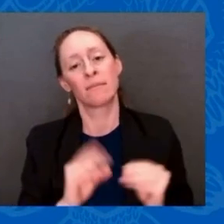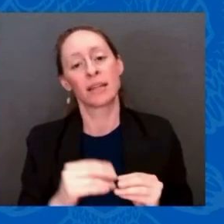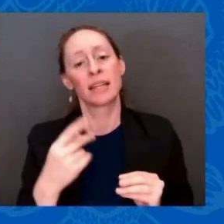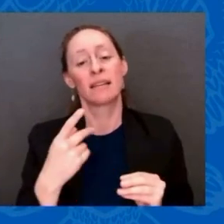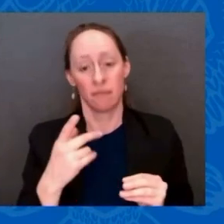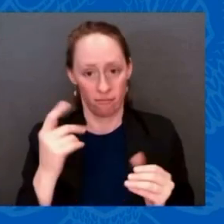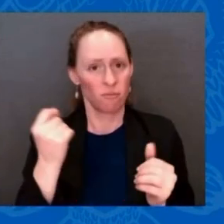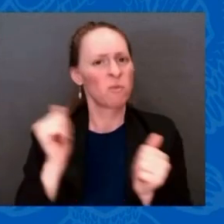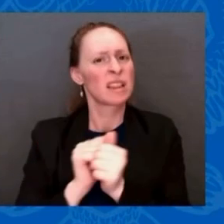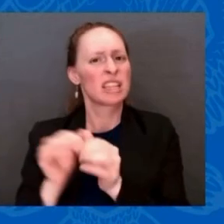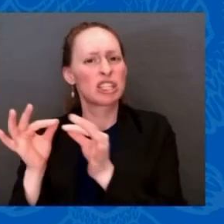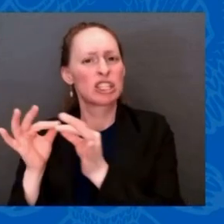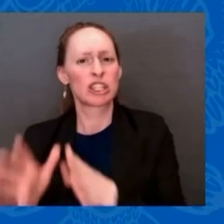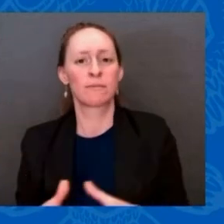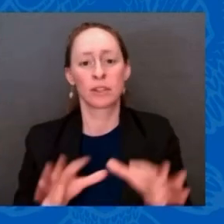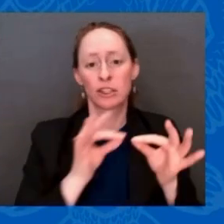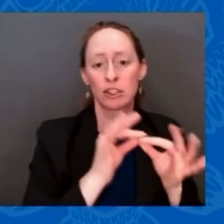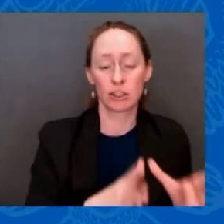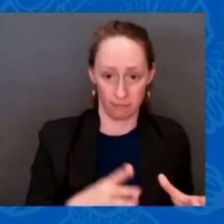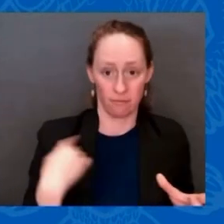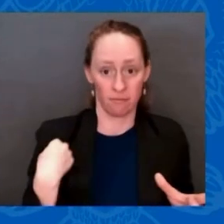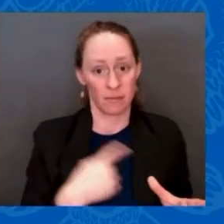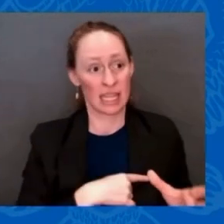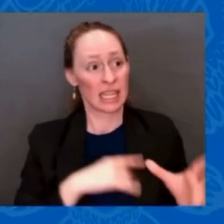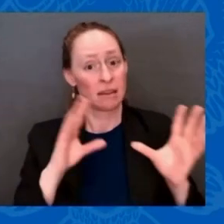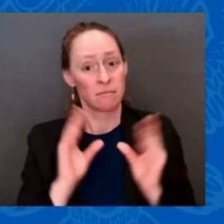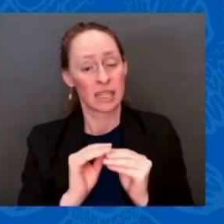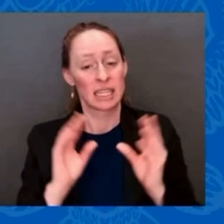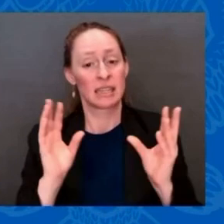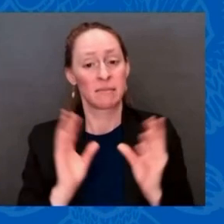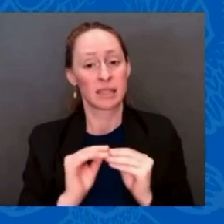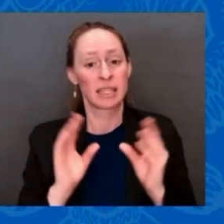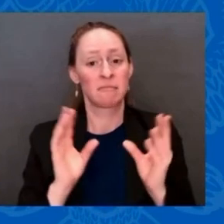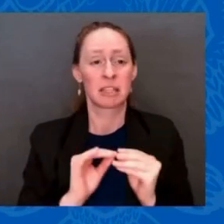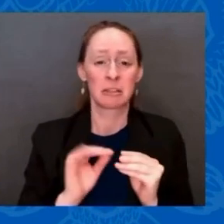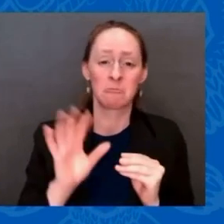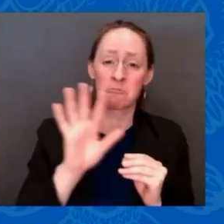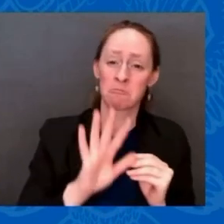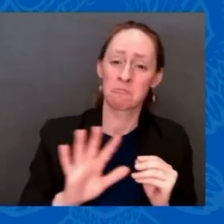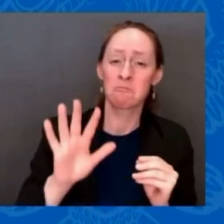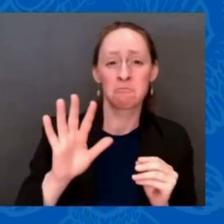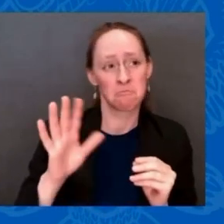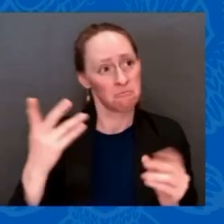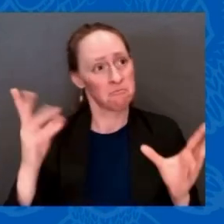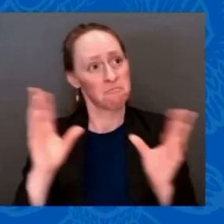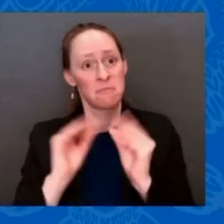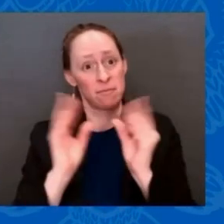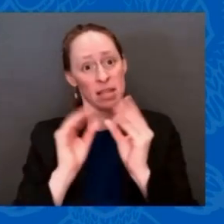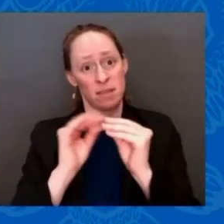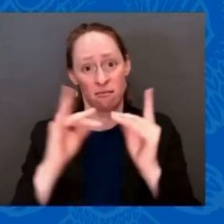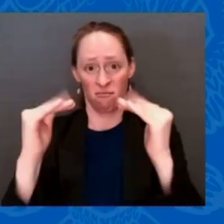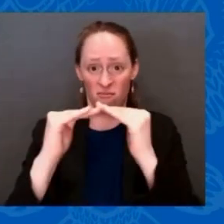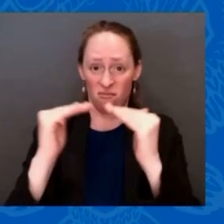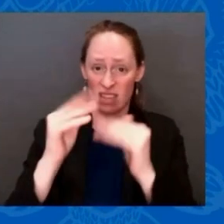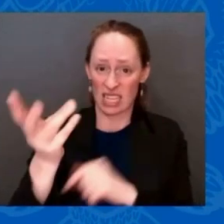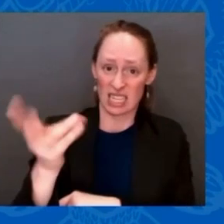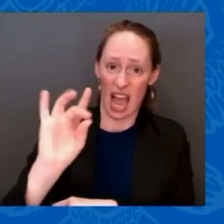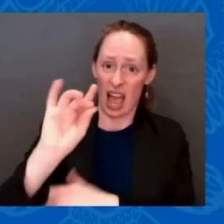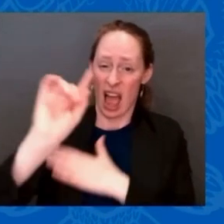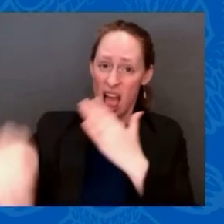68 hours, 68 times, more than 68 hours. By the way, I turned in all my notes.